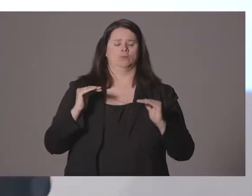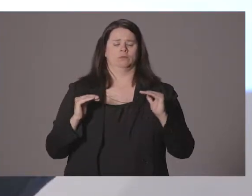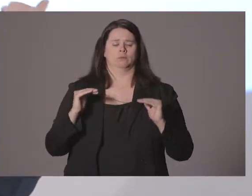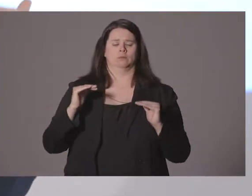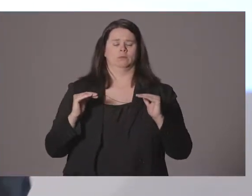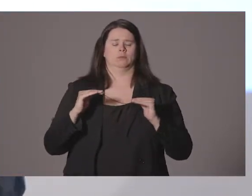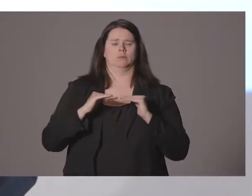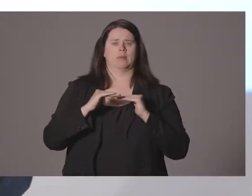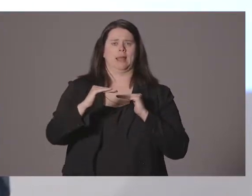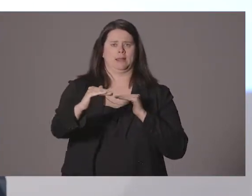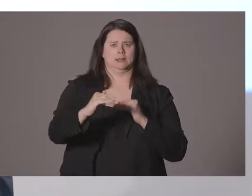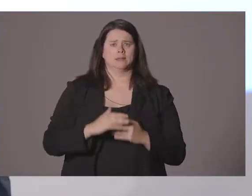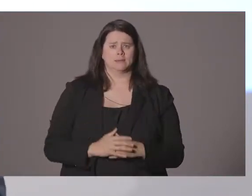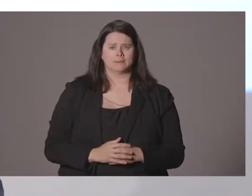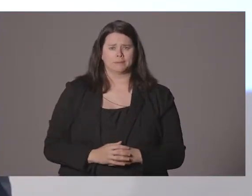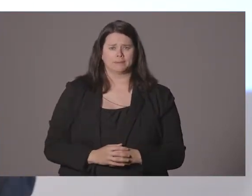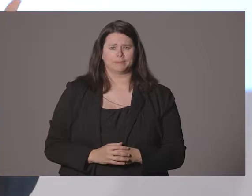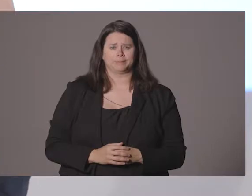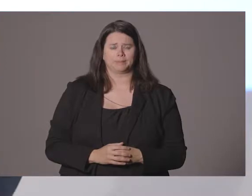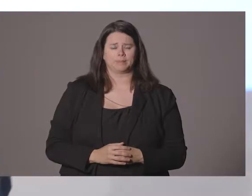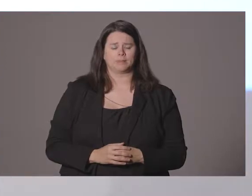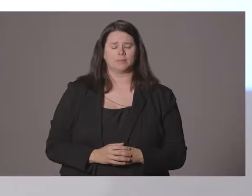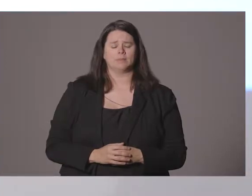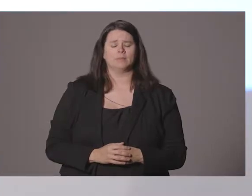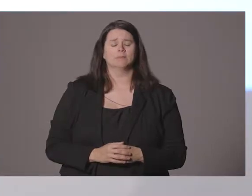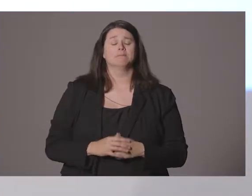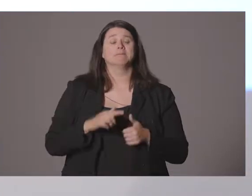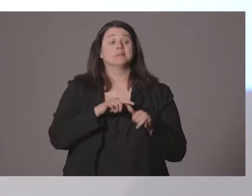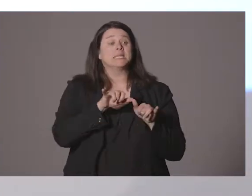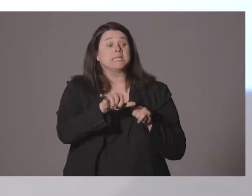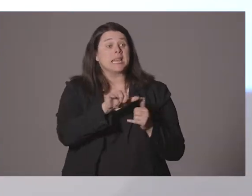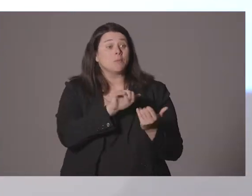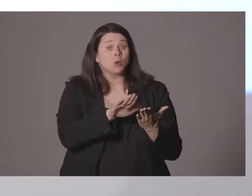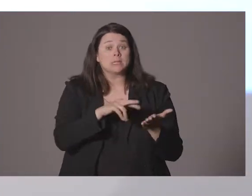fluid in order to find homeostasis, in order to regulate.